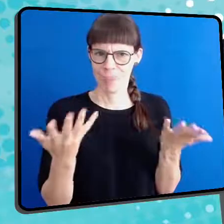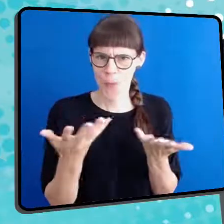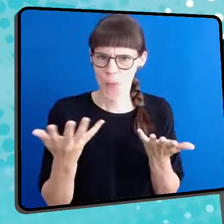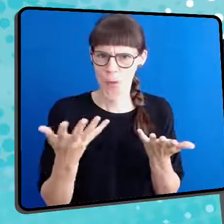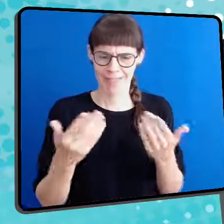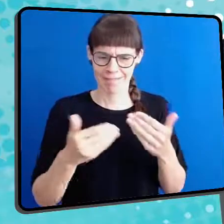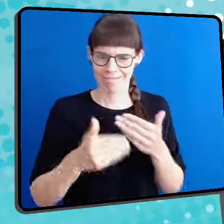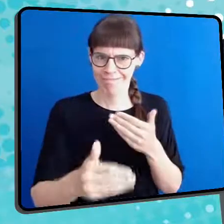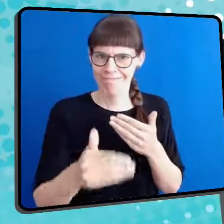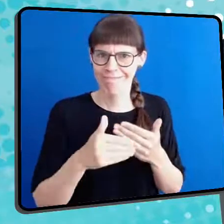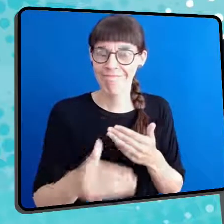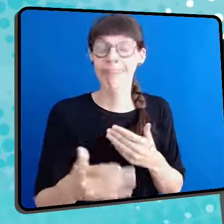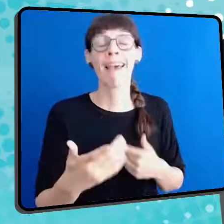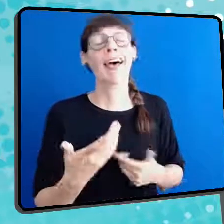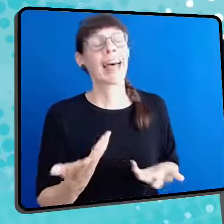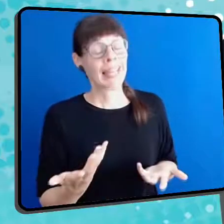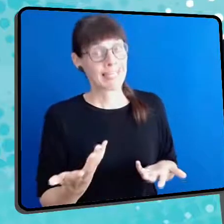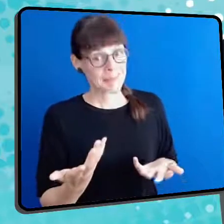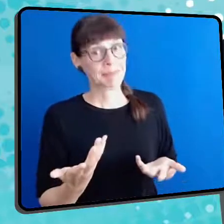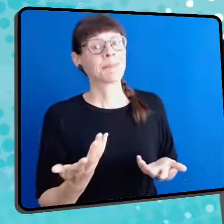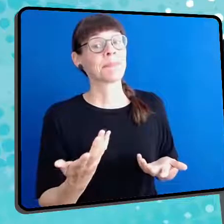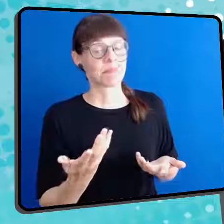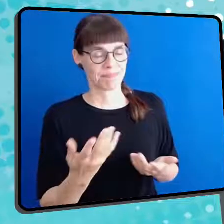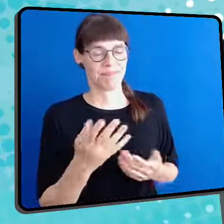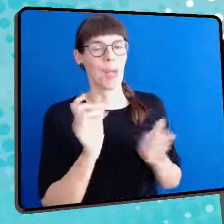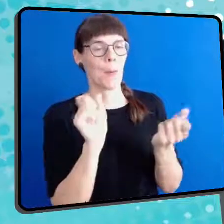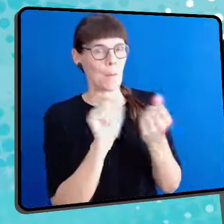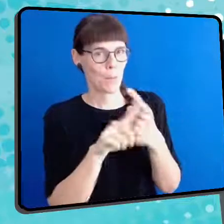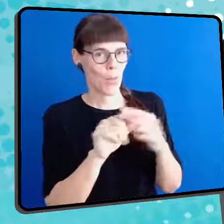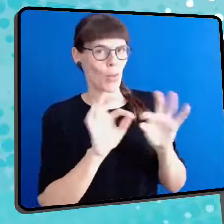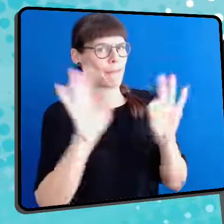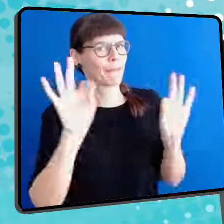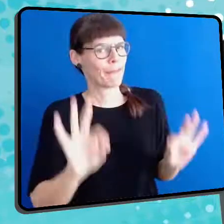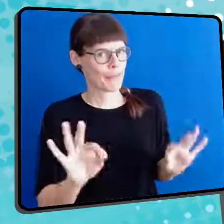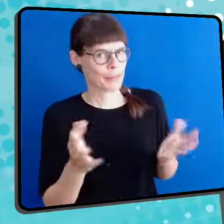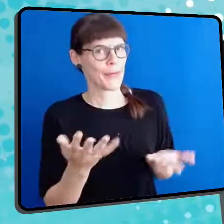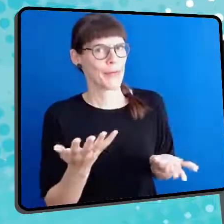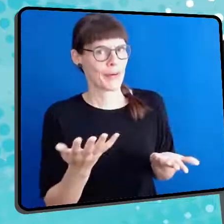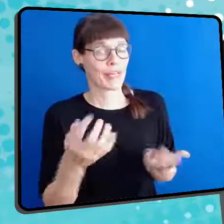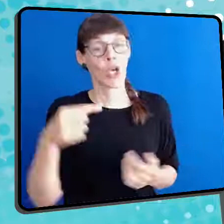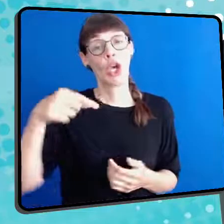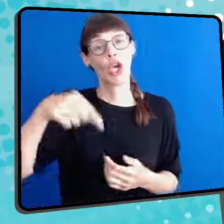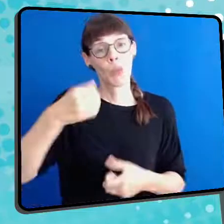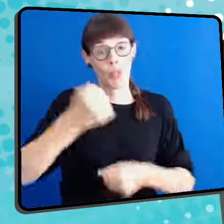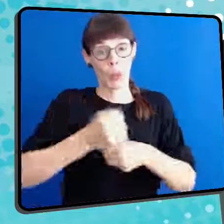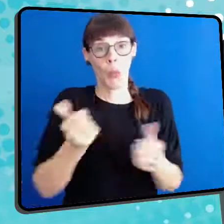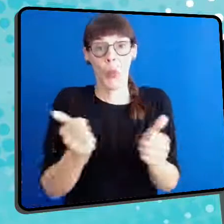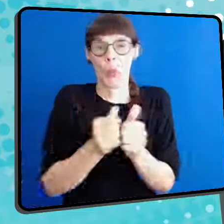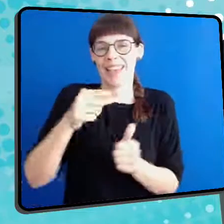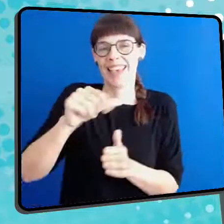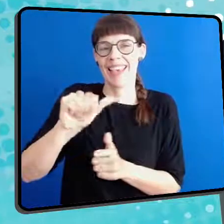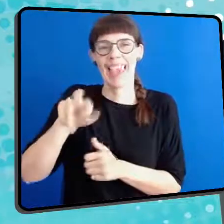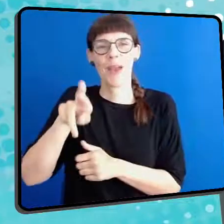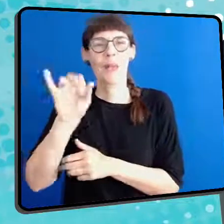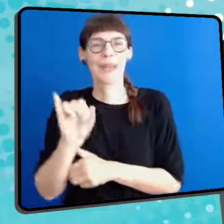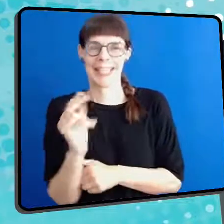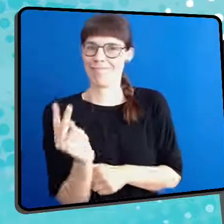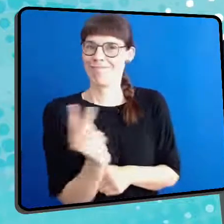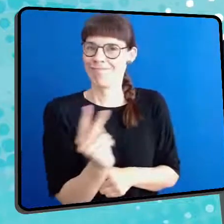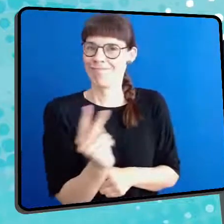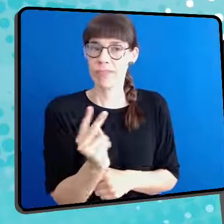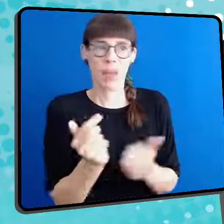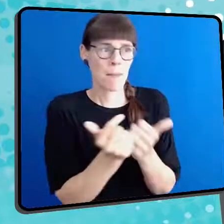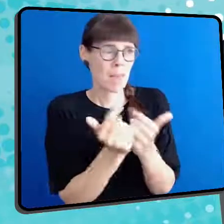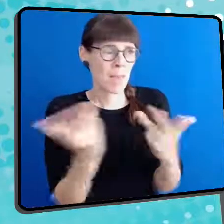I have gone for Bot Framework again. Why wouldn't I? Quirine works with Gary. There's lots and lots of great stuff